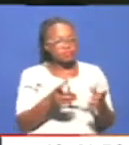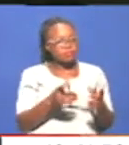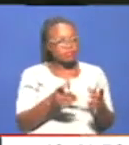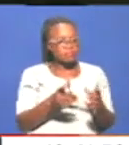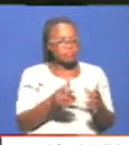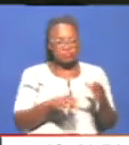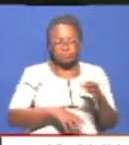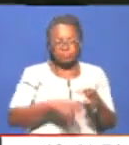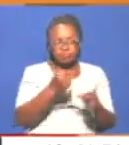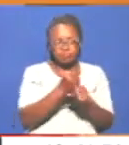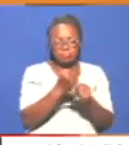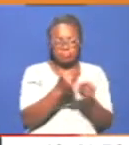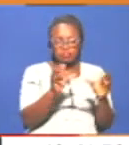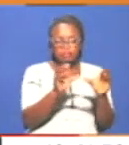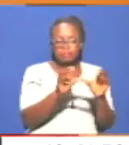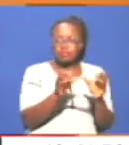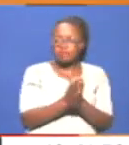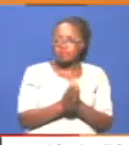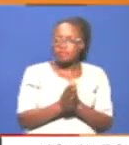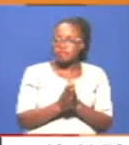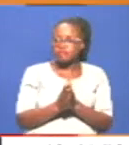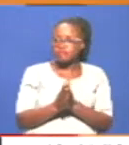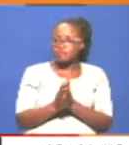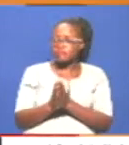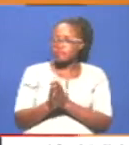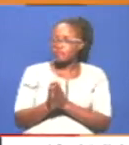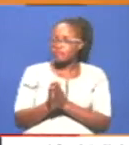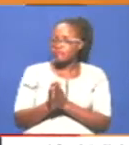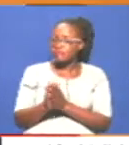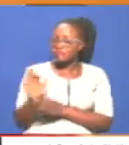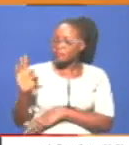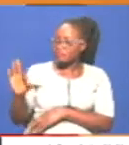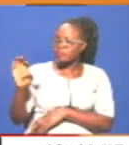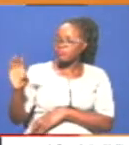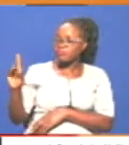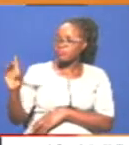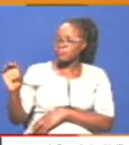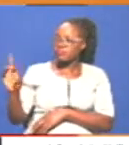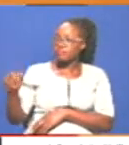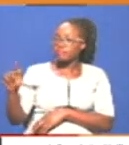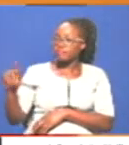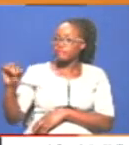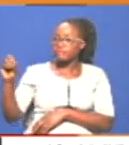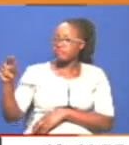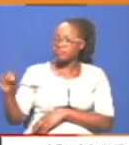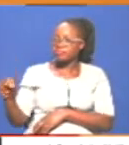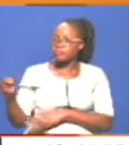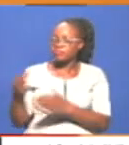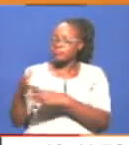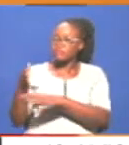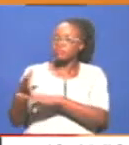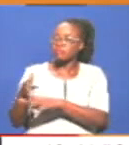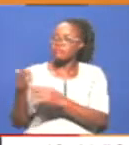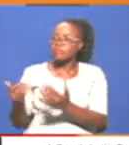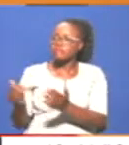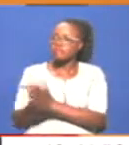Okay, what the World Chess Federation has done, you've got basically an anti-cheating unit within there, but there's also the element of